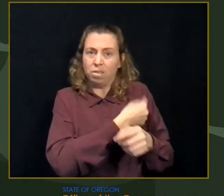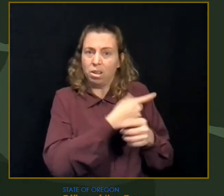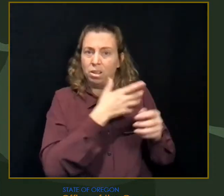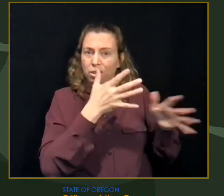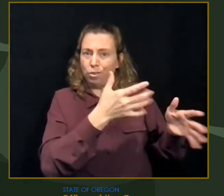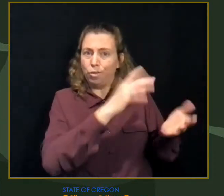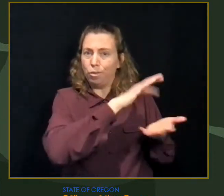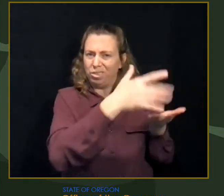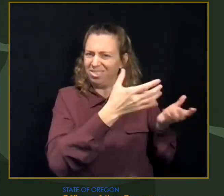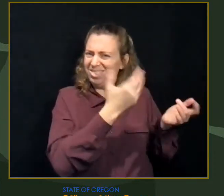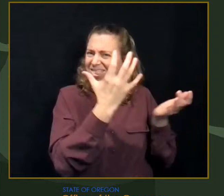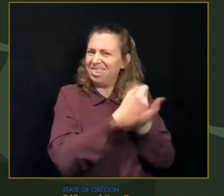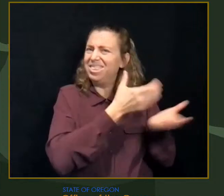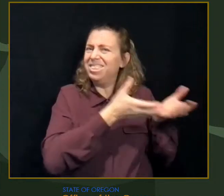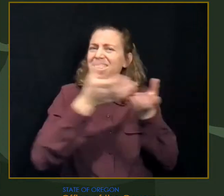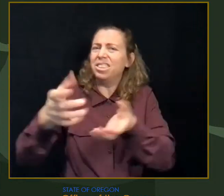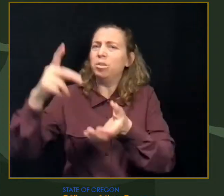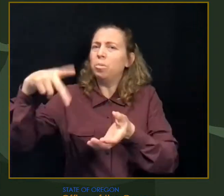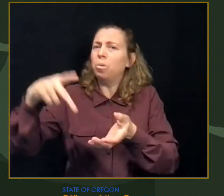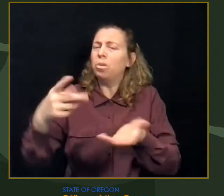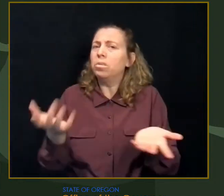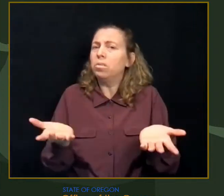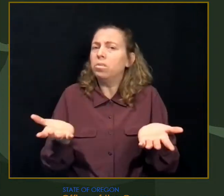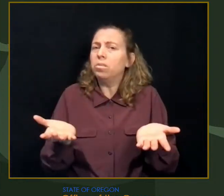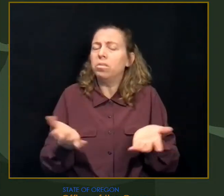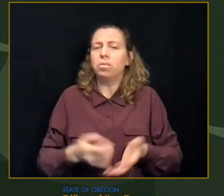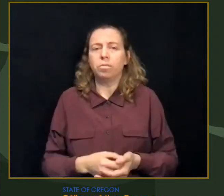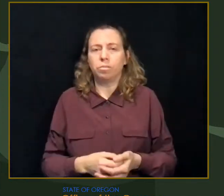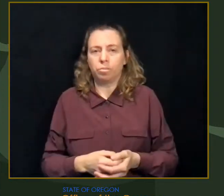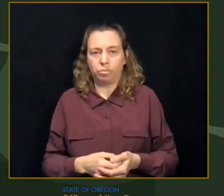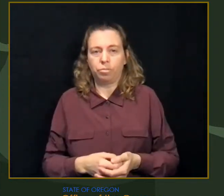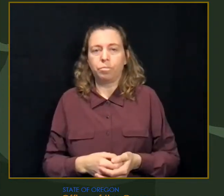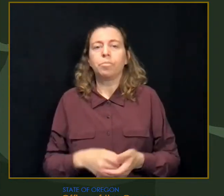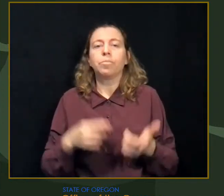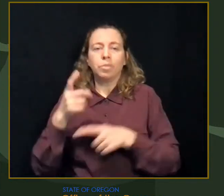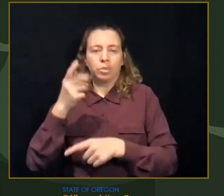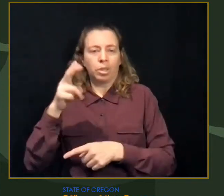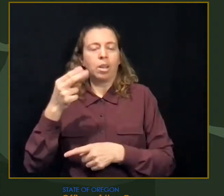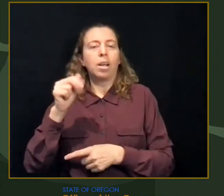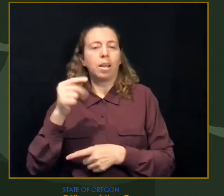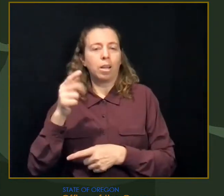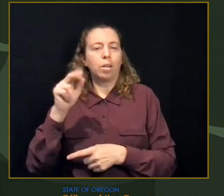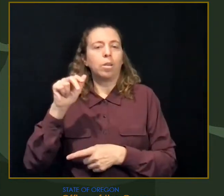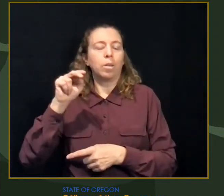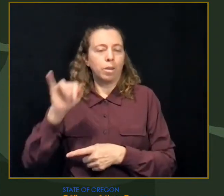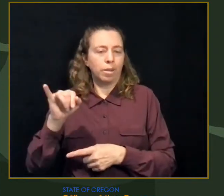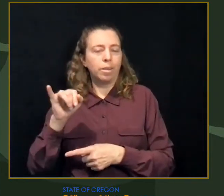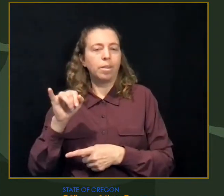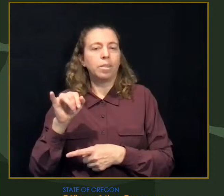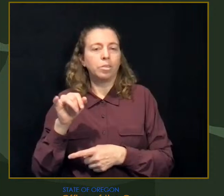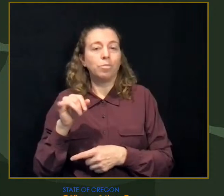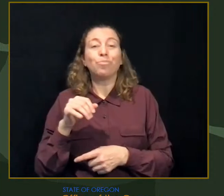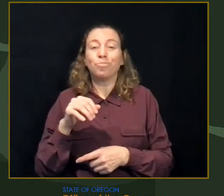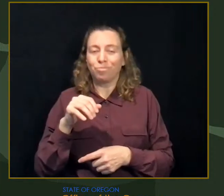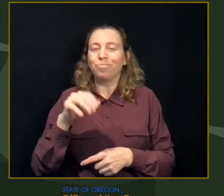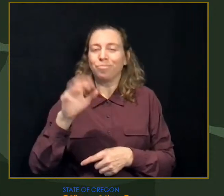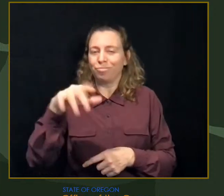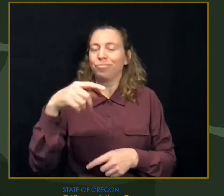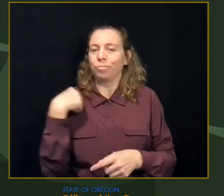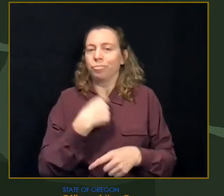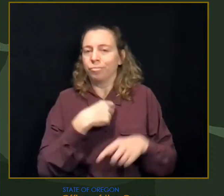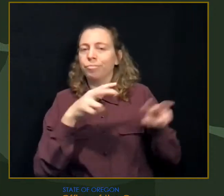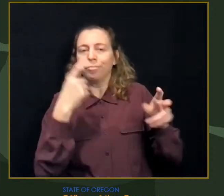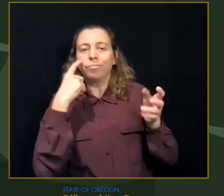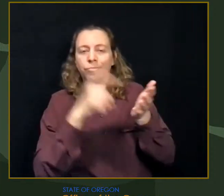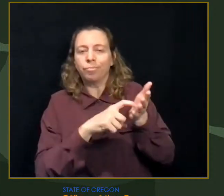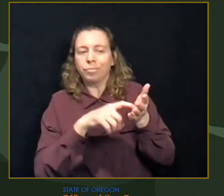Yes, thank you for the question. We are actively working on that. As we see trends and slowing down of uptake in certain parts of our state, we're moving